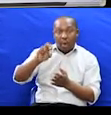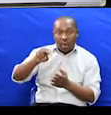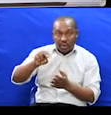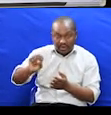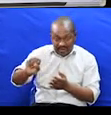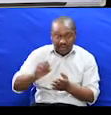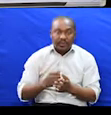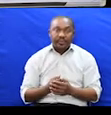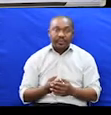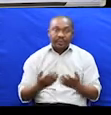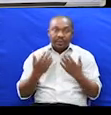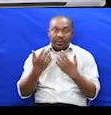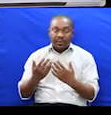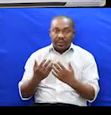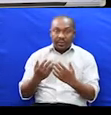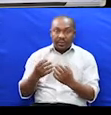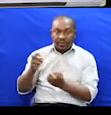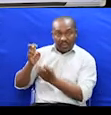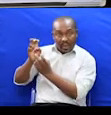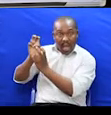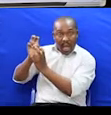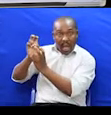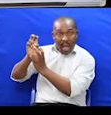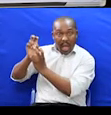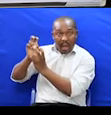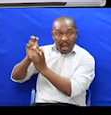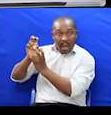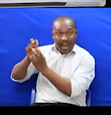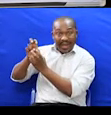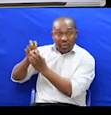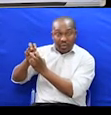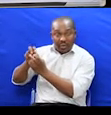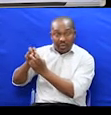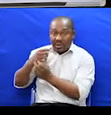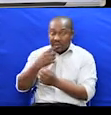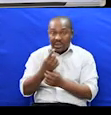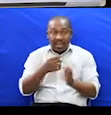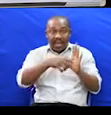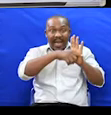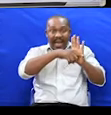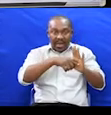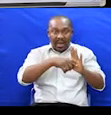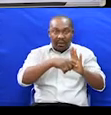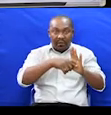Rutherford, electron, he came further to say that the negative charge